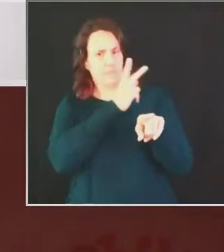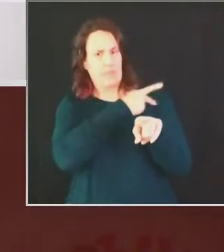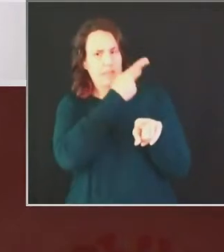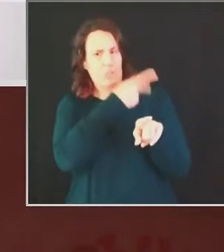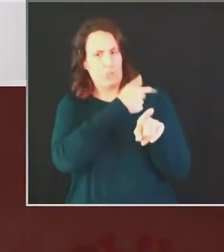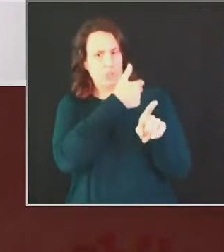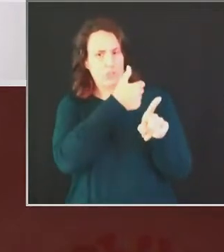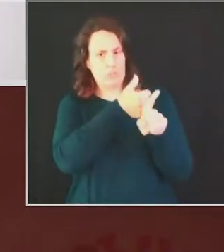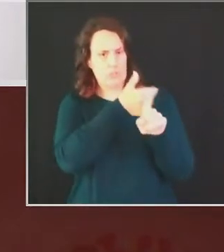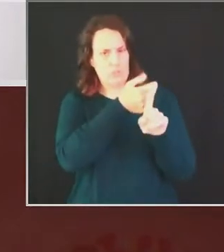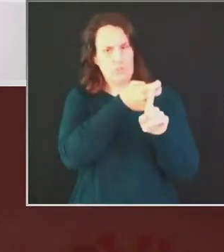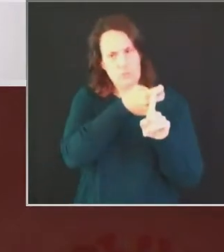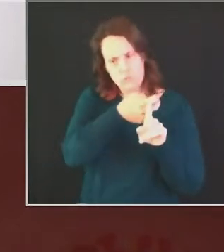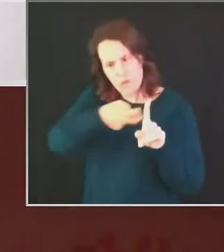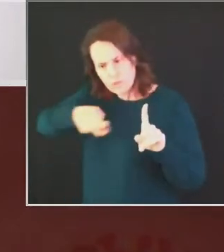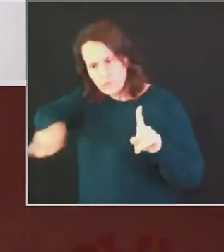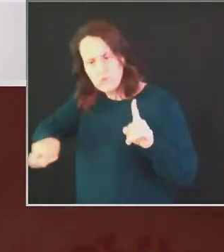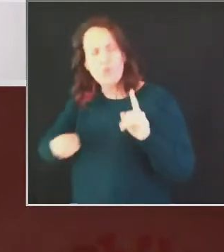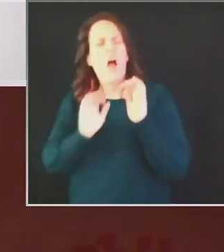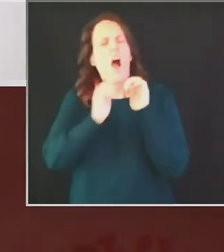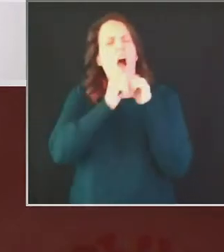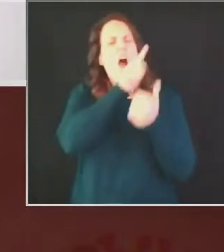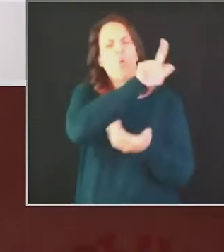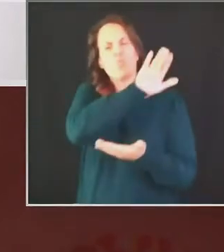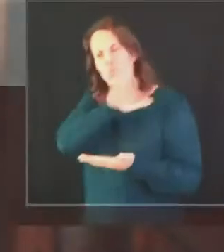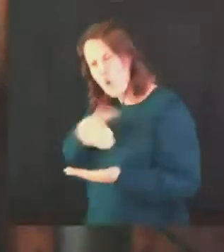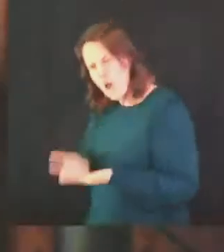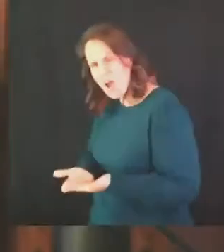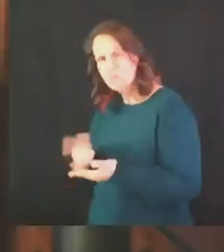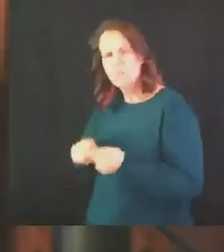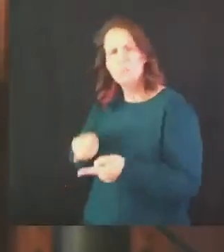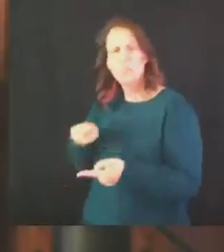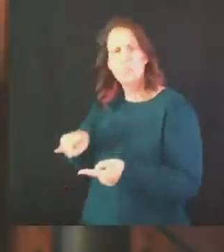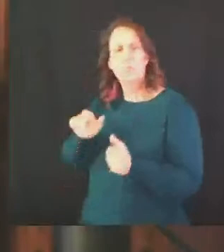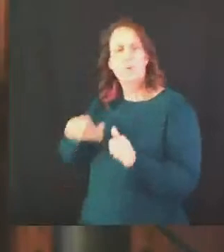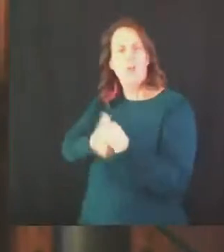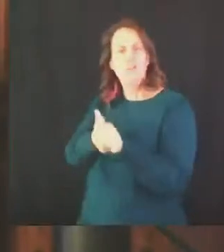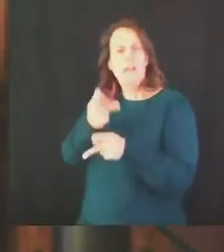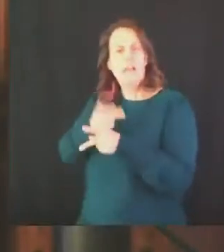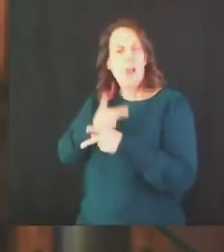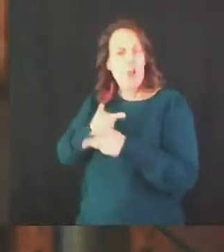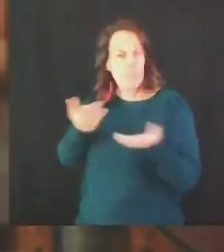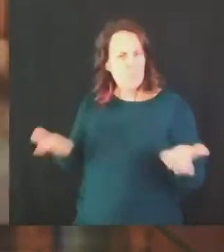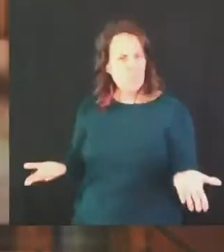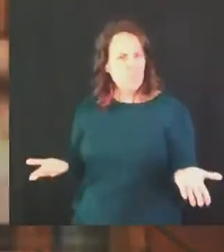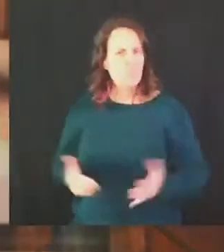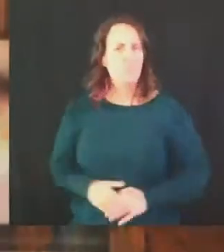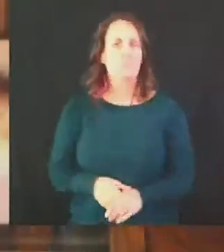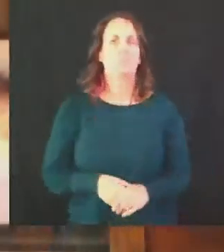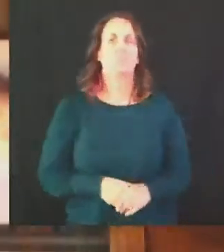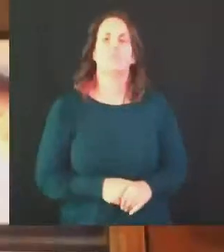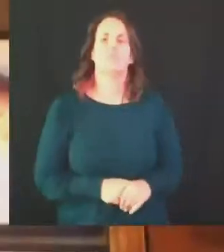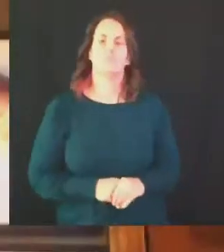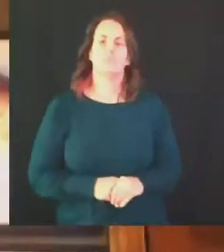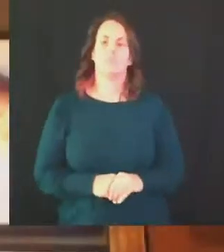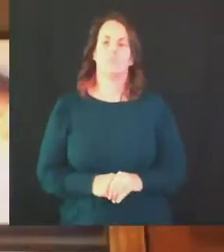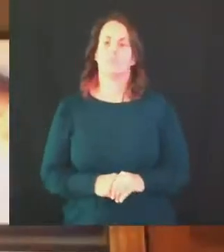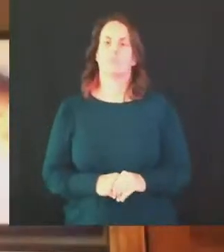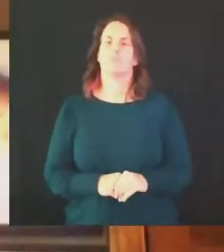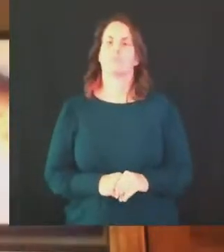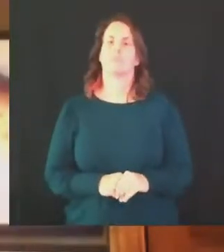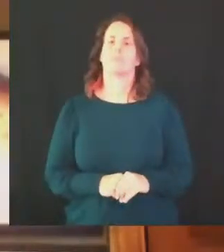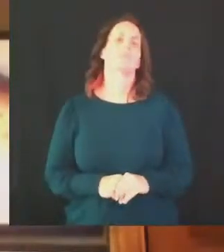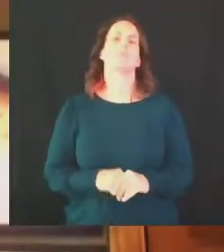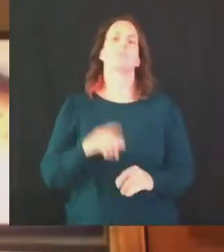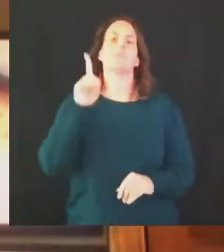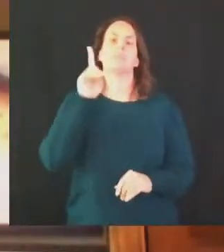Deb, can I kick that one to you? You absolutely can. How they will be transported is once the decision is made and the patient has